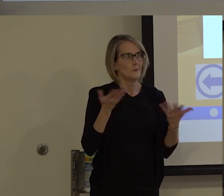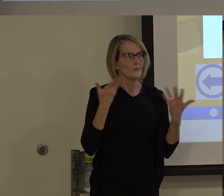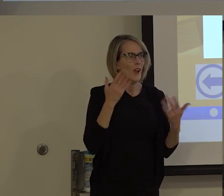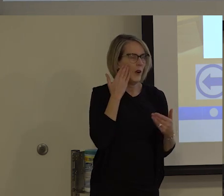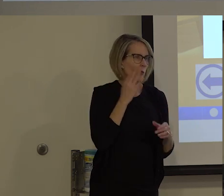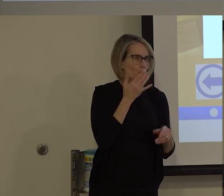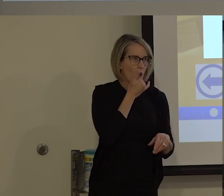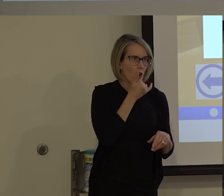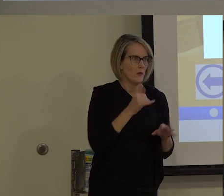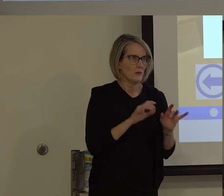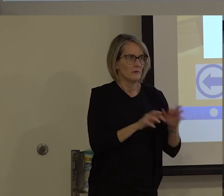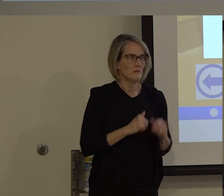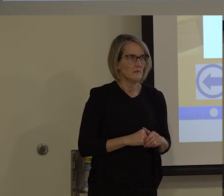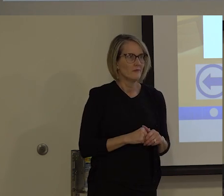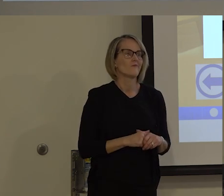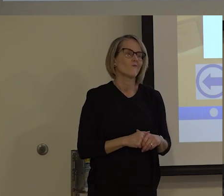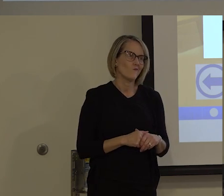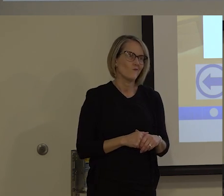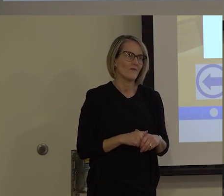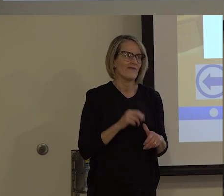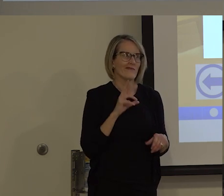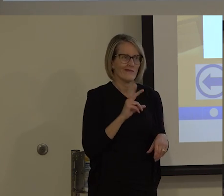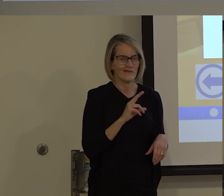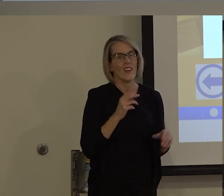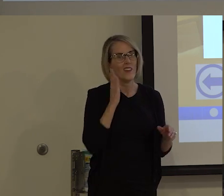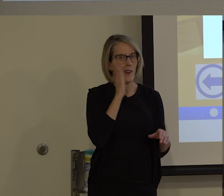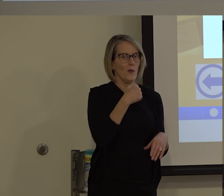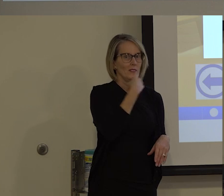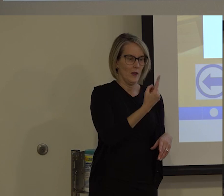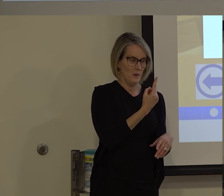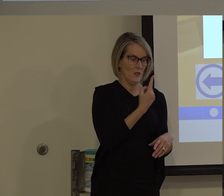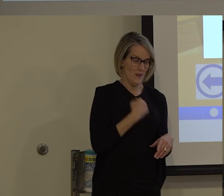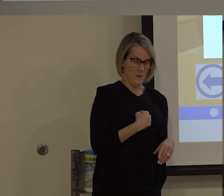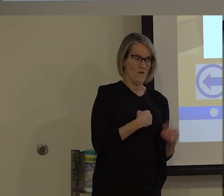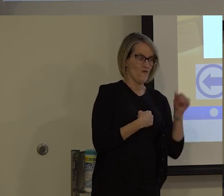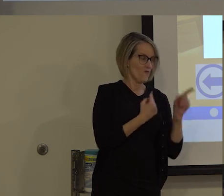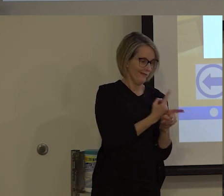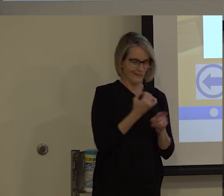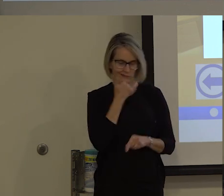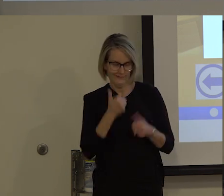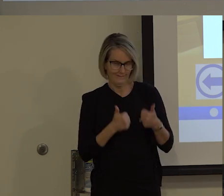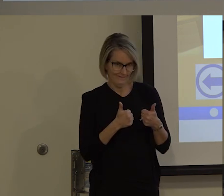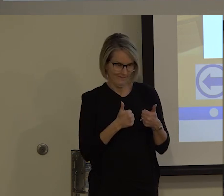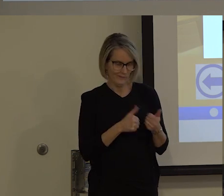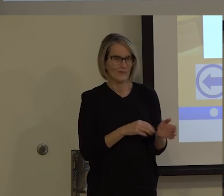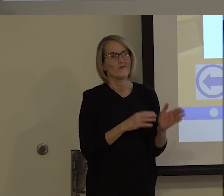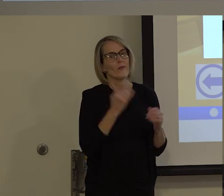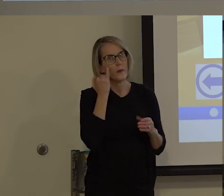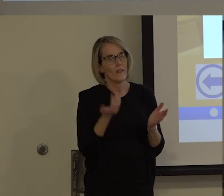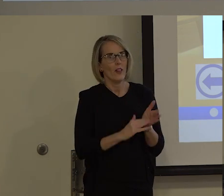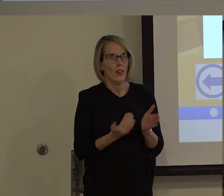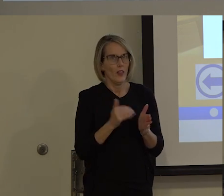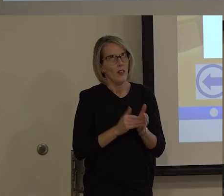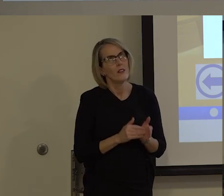it's wrong, but, and then again, it'll tell me if it's right or wrong. If I'm, I've tried multiple times, I